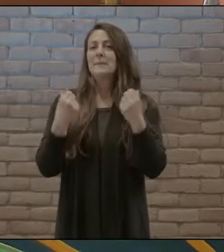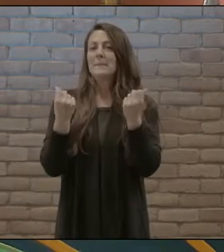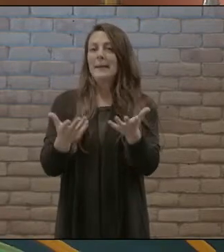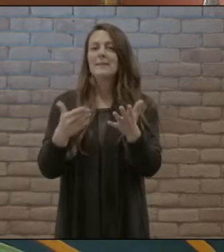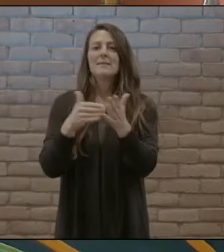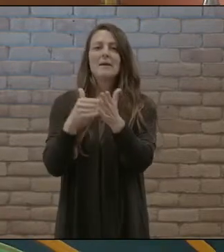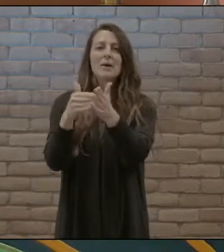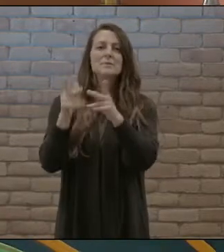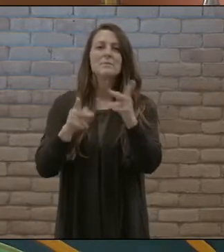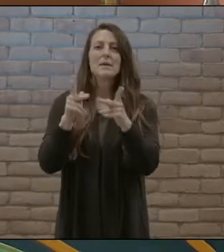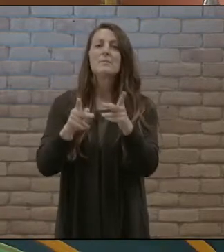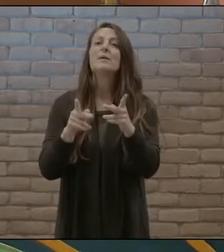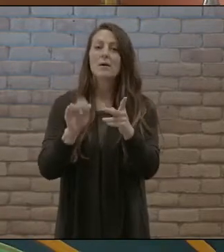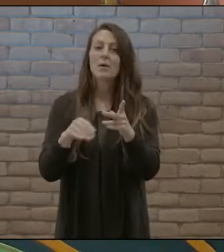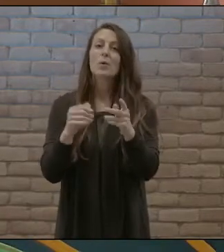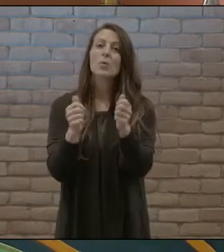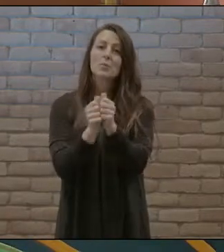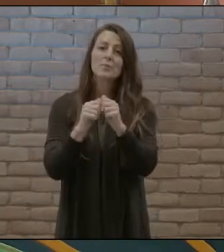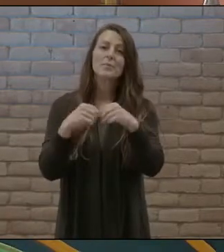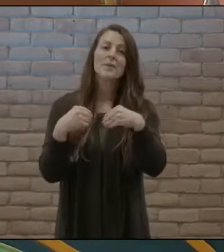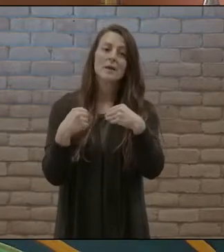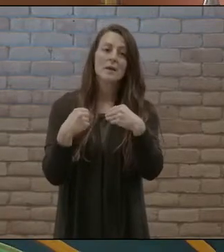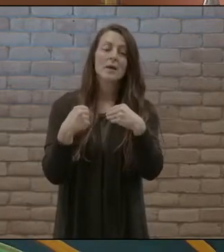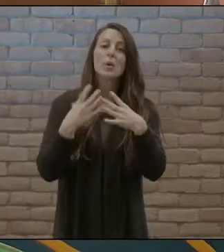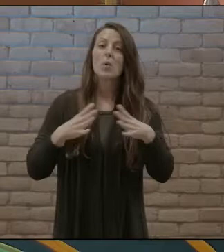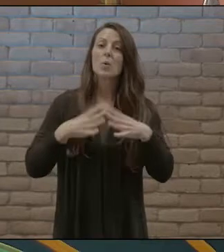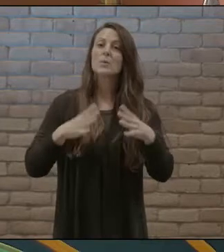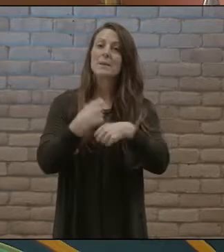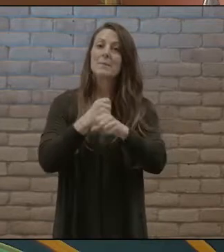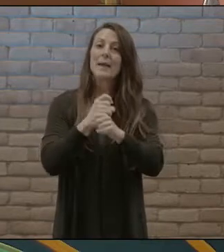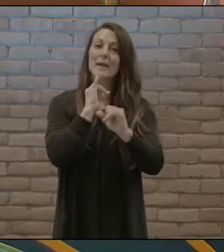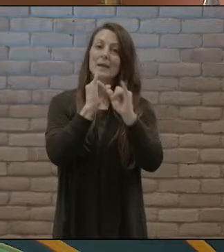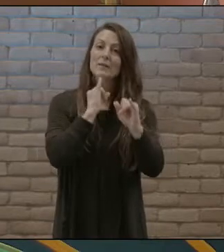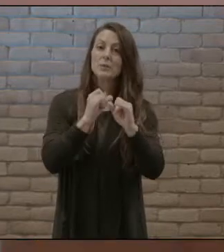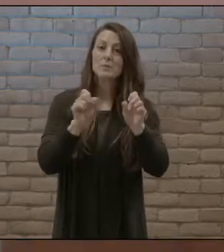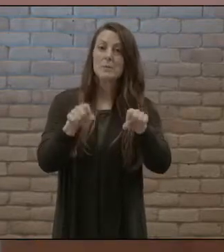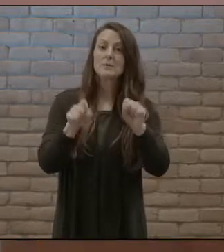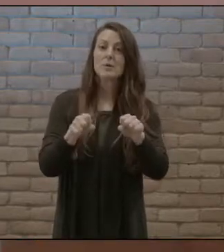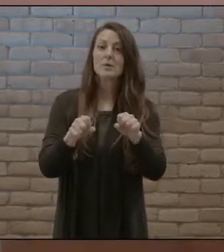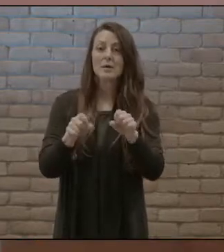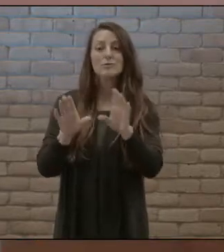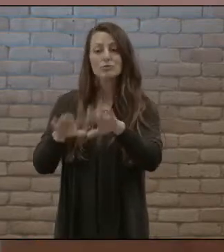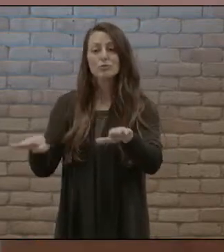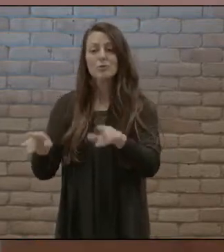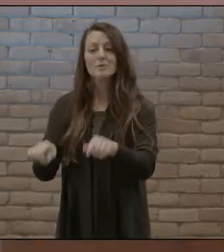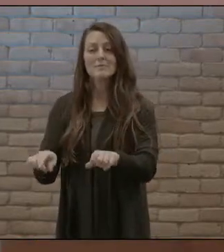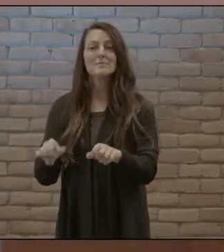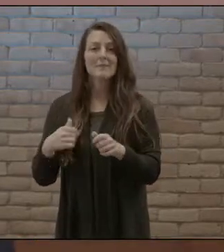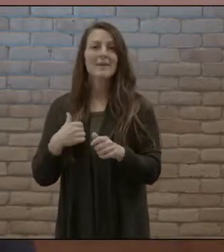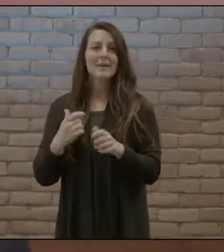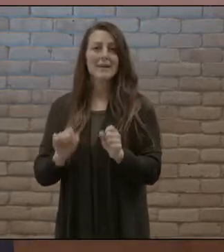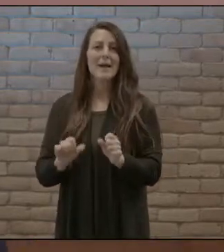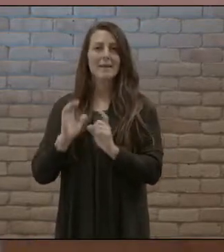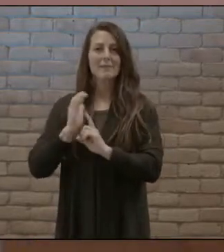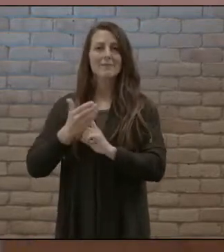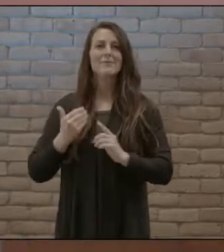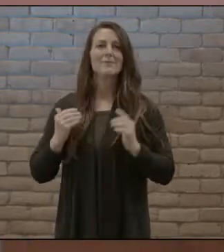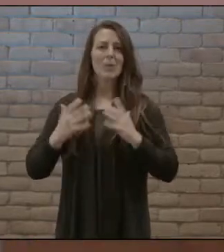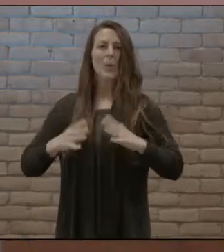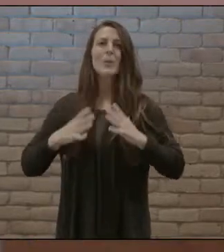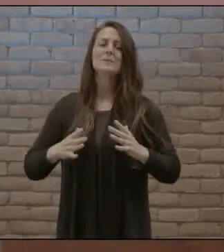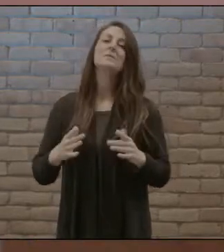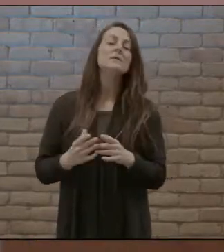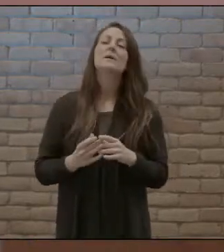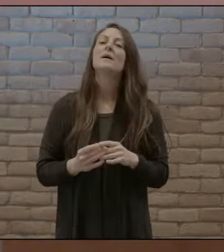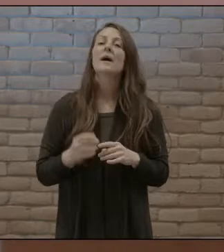clothes that made interviews possible, clothes that made children warm. In more recent years, Gloria Johnson has taken